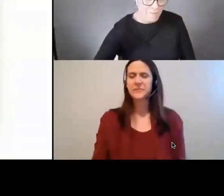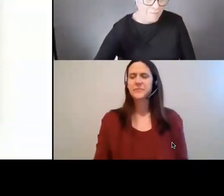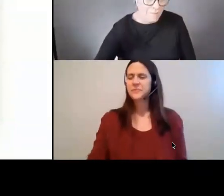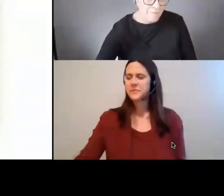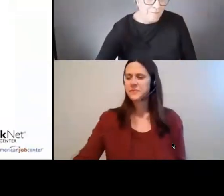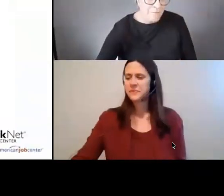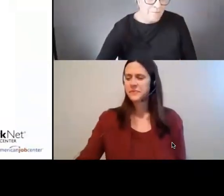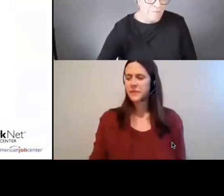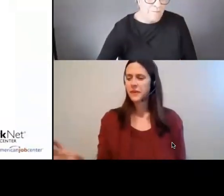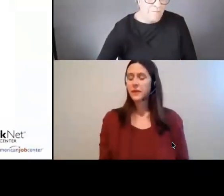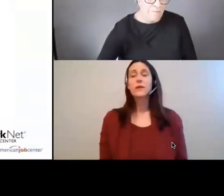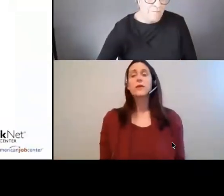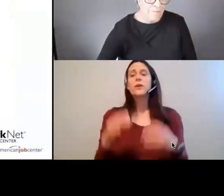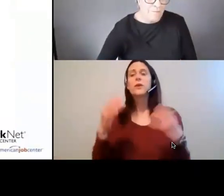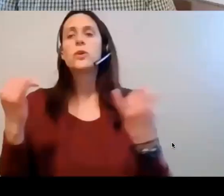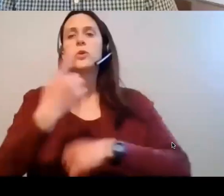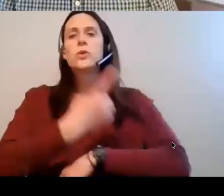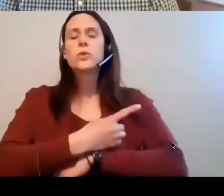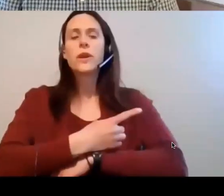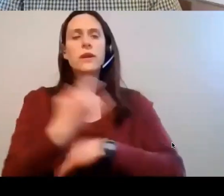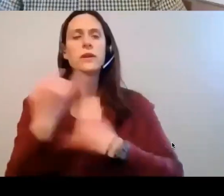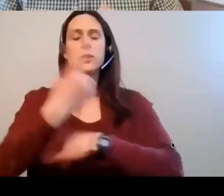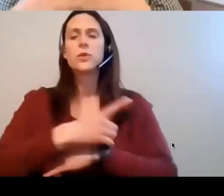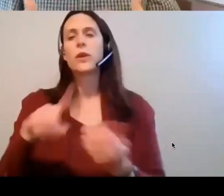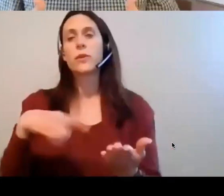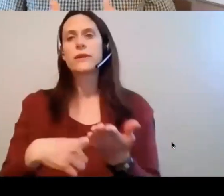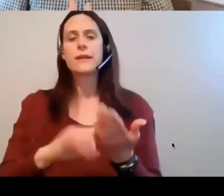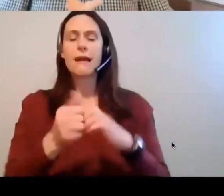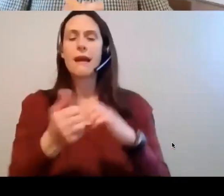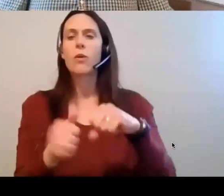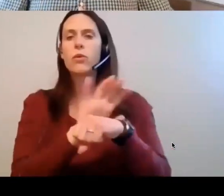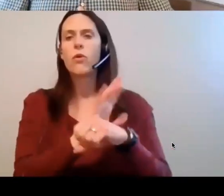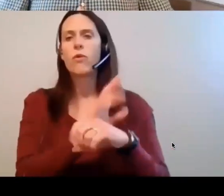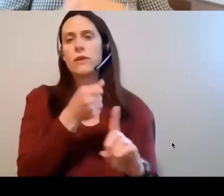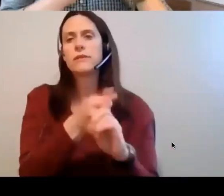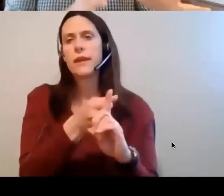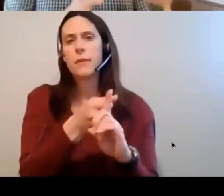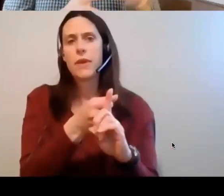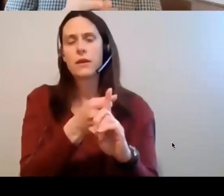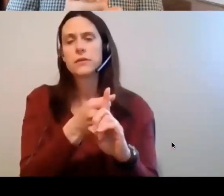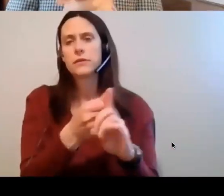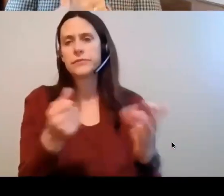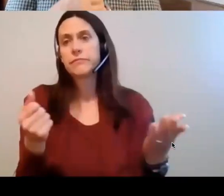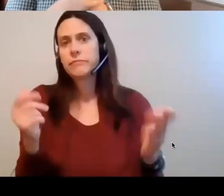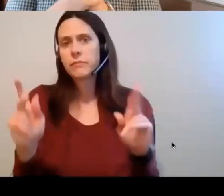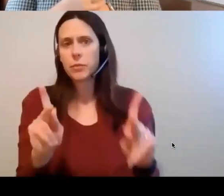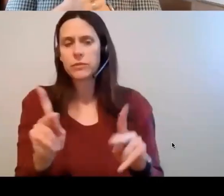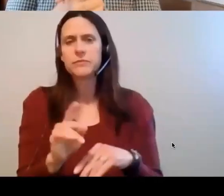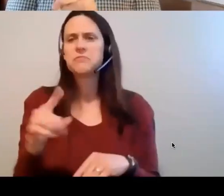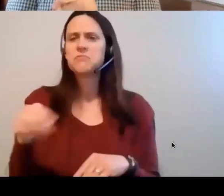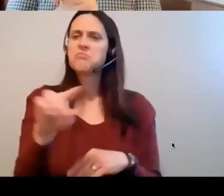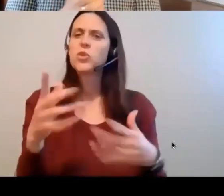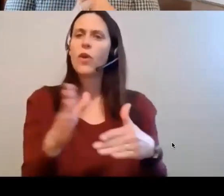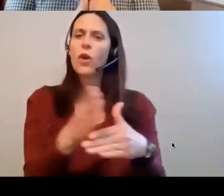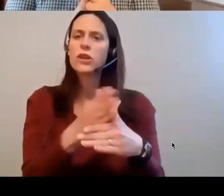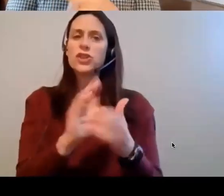the impacts of the COVID-19 pandemic. First, I want to talk a little bit about some of what you've already shared in terms of how